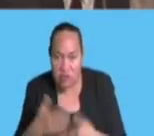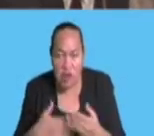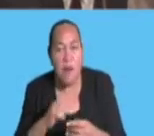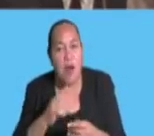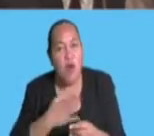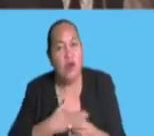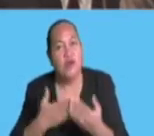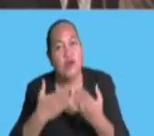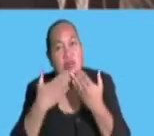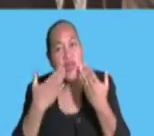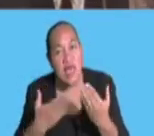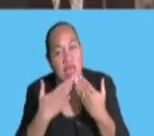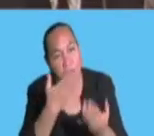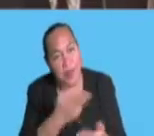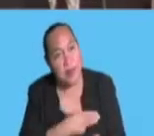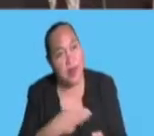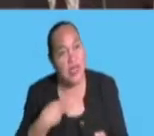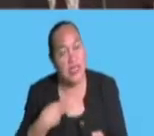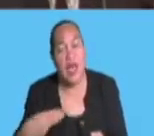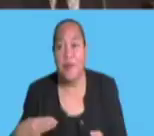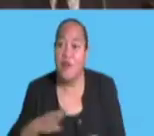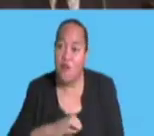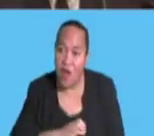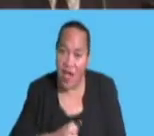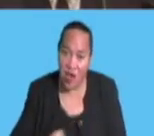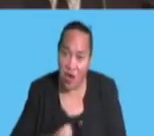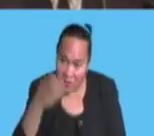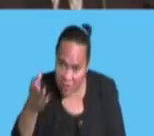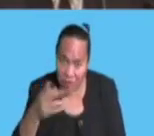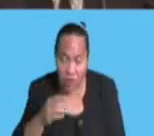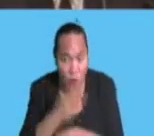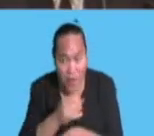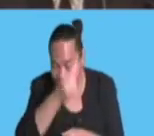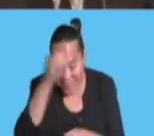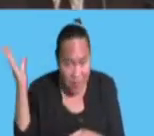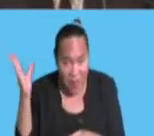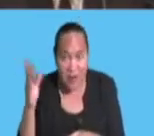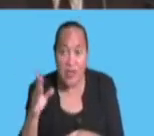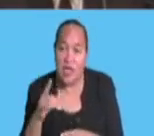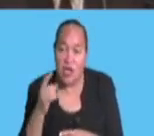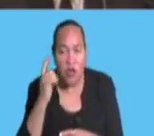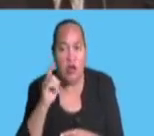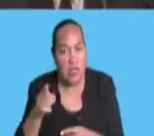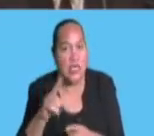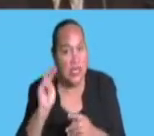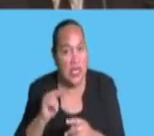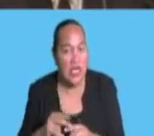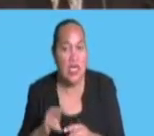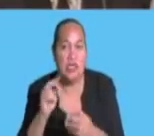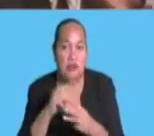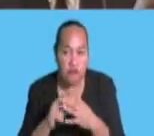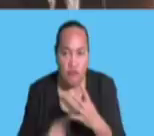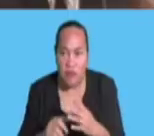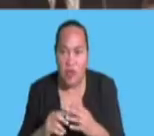thank the Minister for Economy and the government for the work smart budget that calls for the 4 E's of leadership. 4 E's of